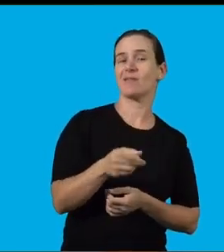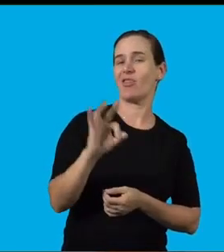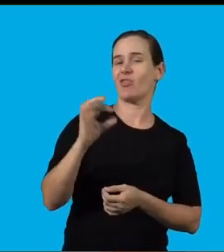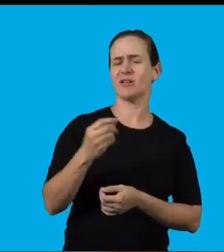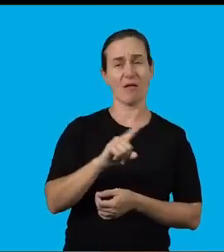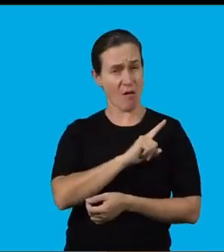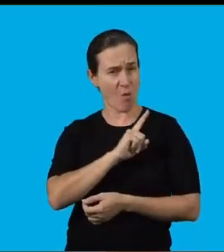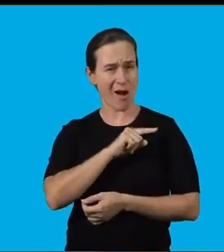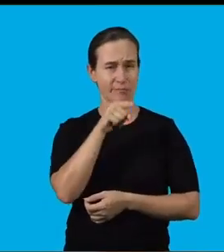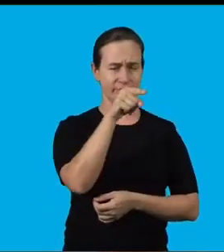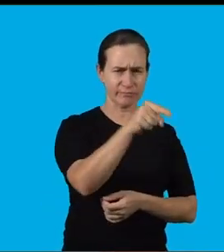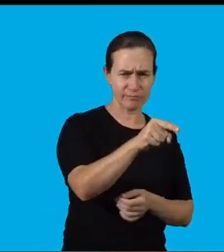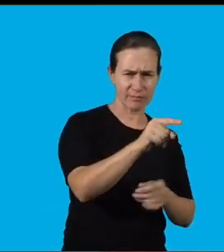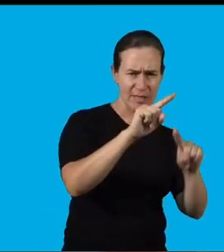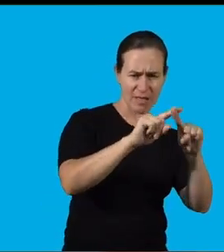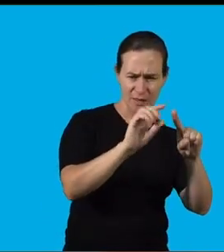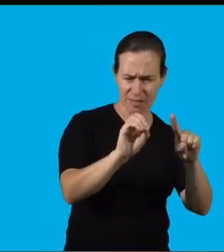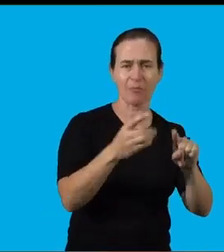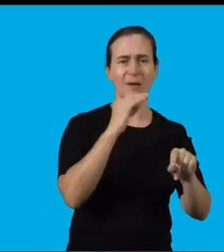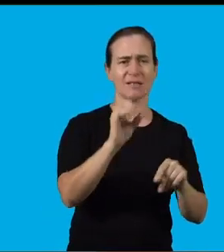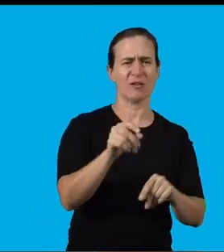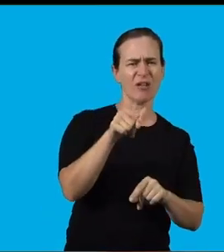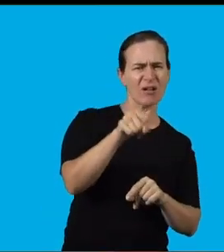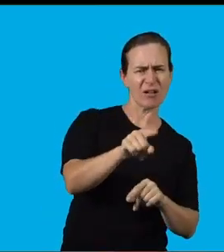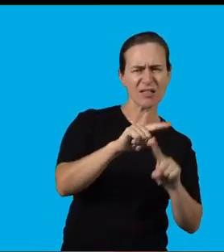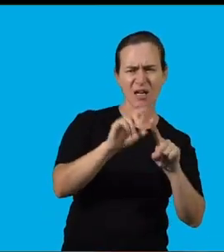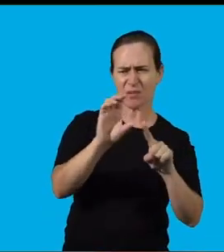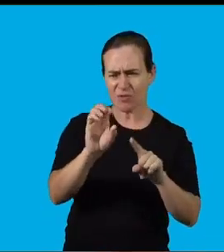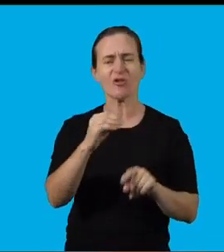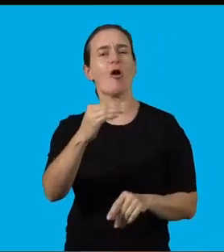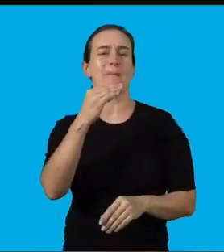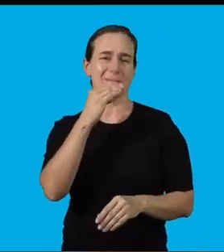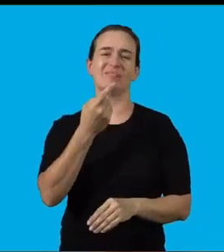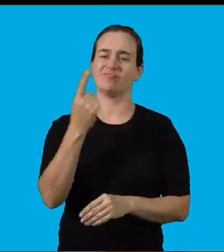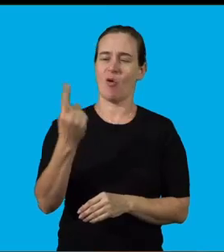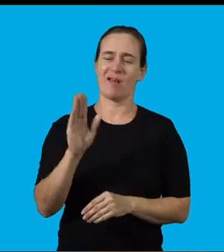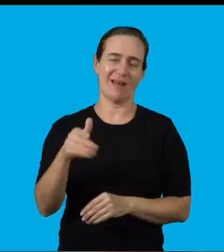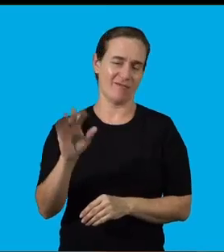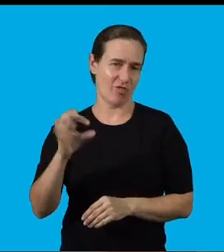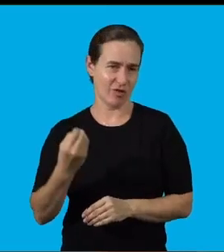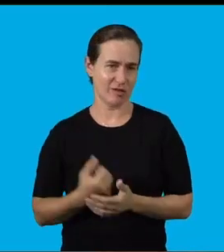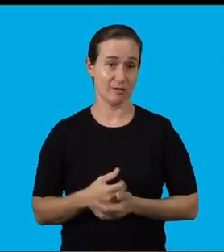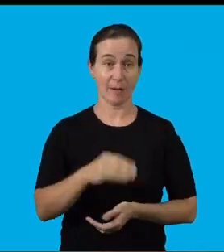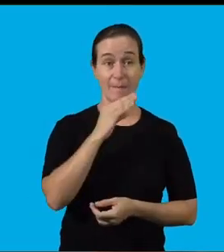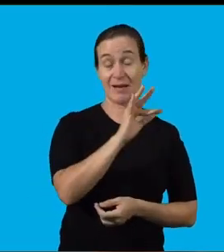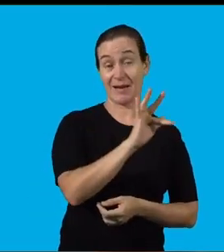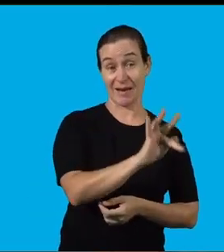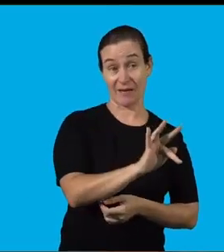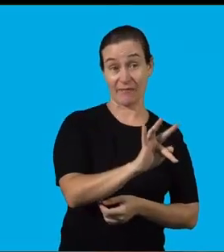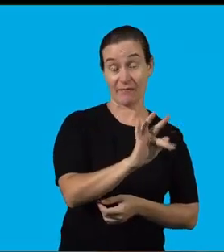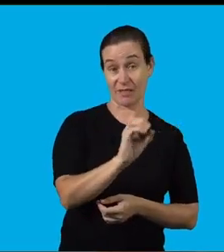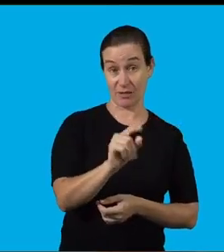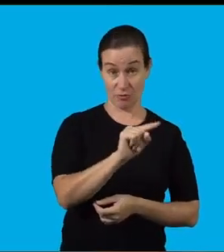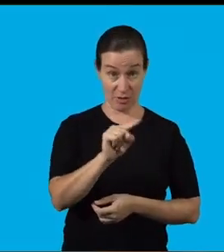answer is going to be 30 because all the terms with x will disappear because their value was 0. So therefore, f of 0 is equal